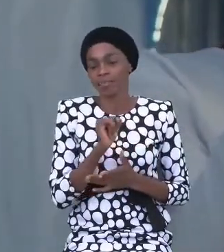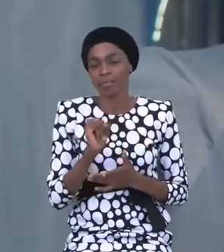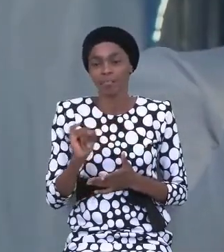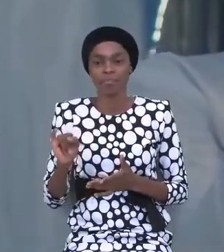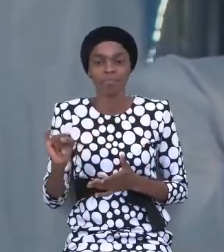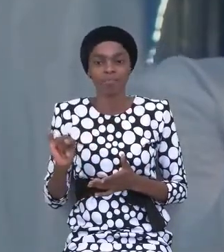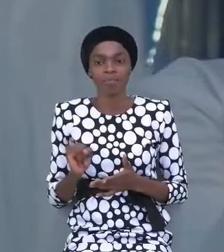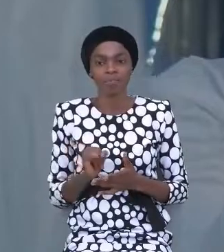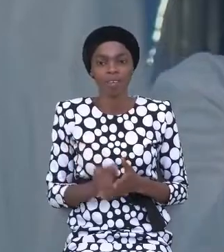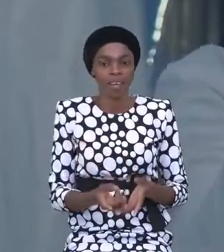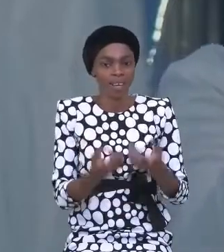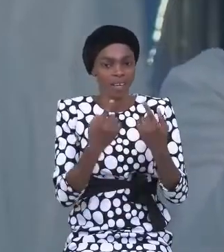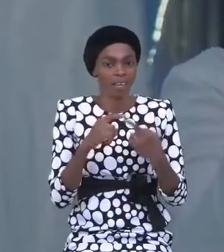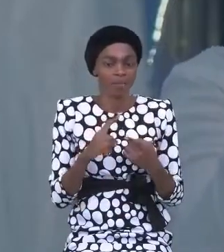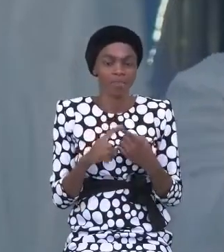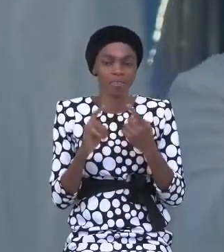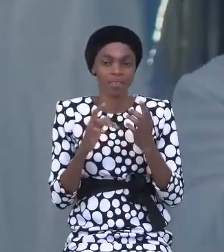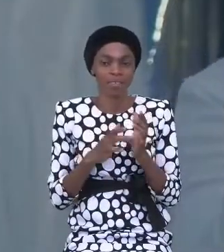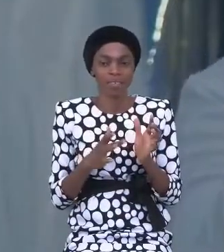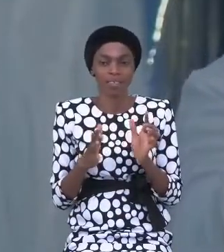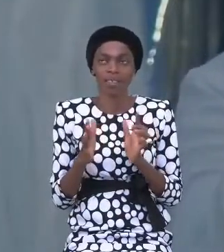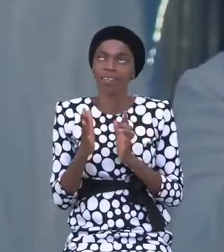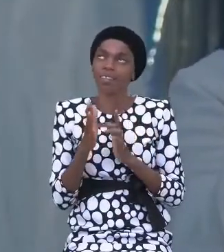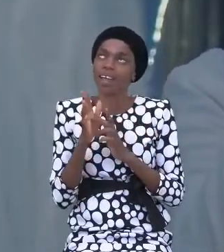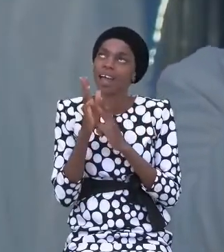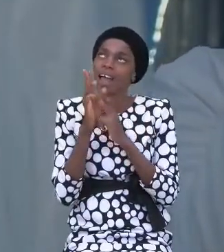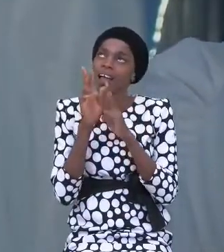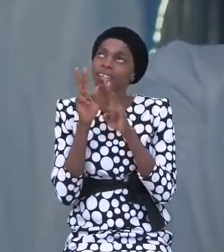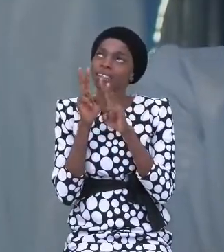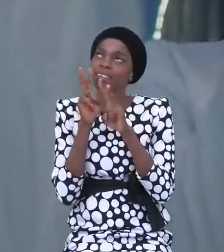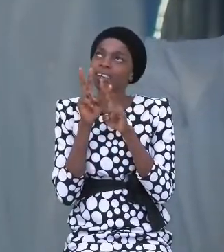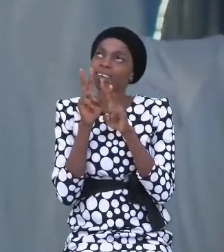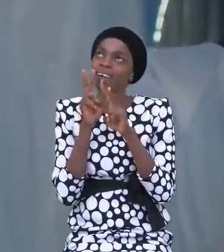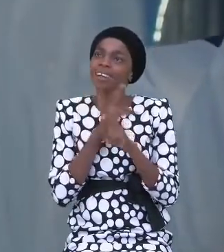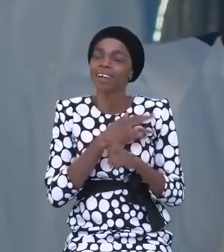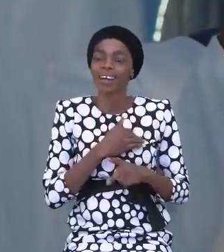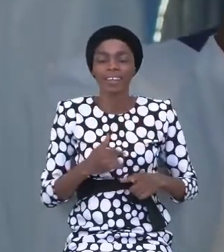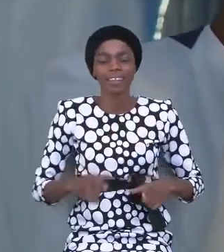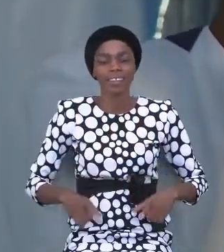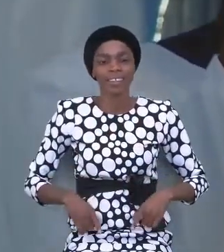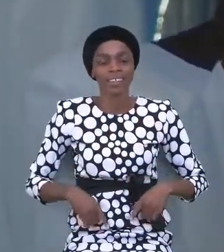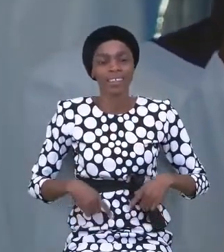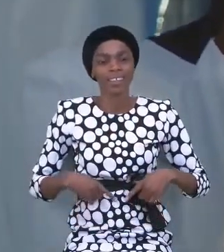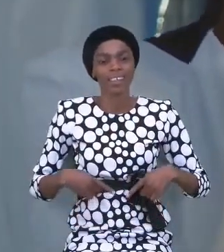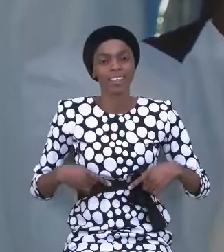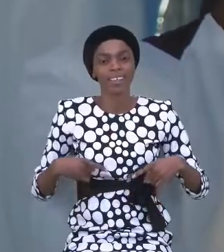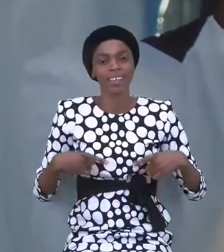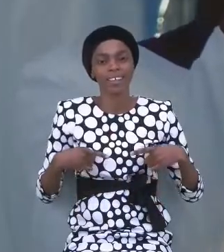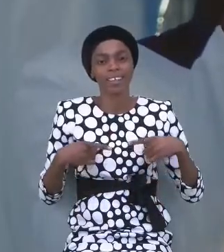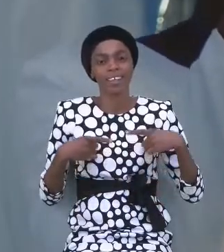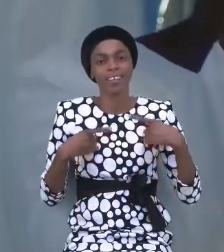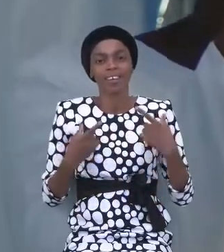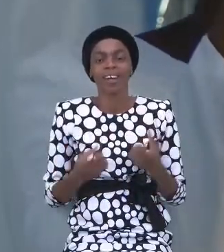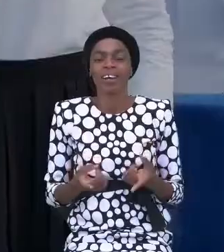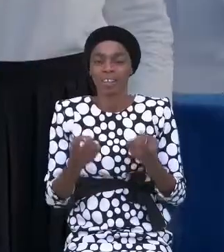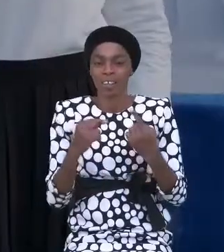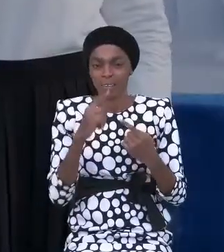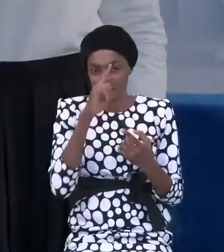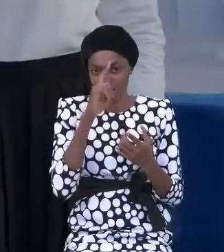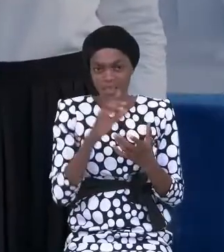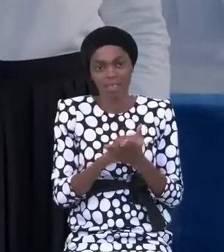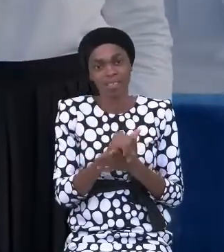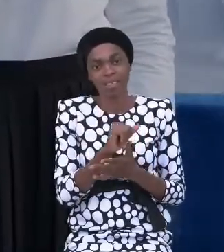believe. Come to Jesus. Come to Jesus. Look and live.